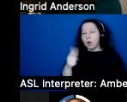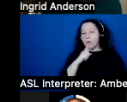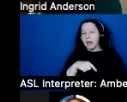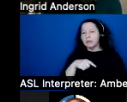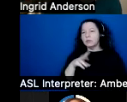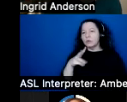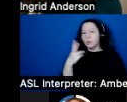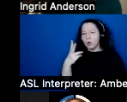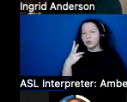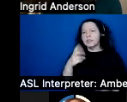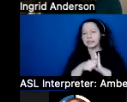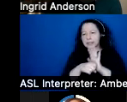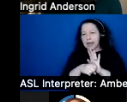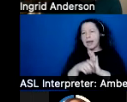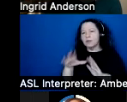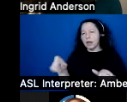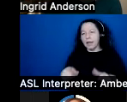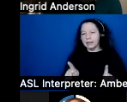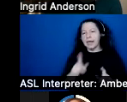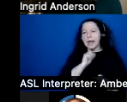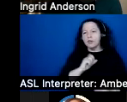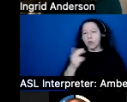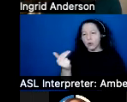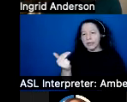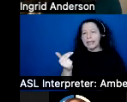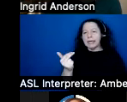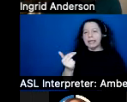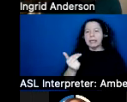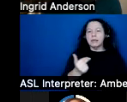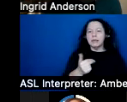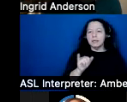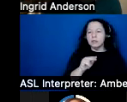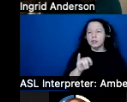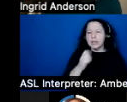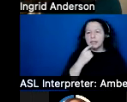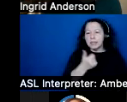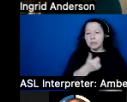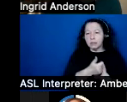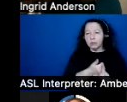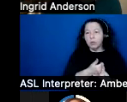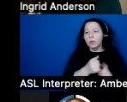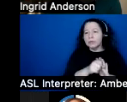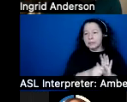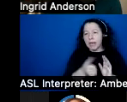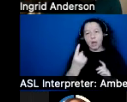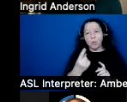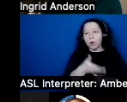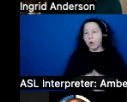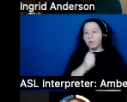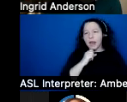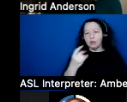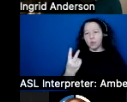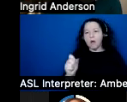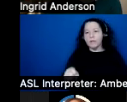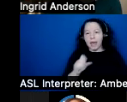13. Janie says in their state, anyone over the age of 12 can seek their own medical attention. I'm so proud of you guys